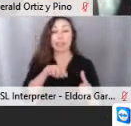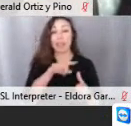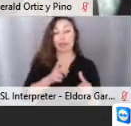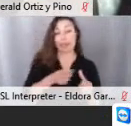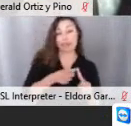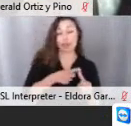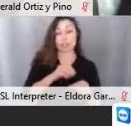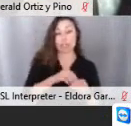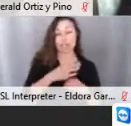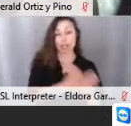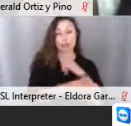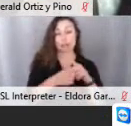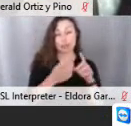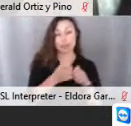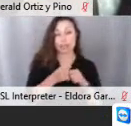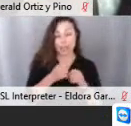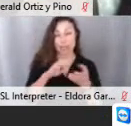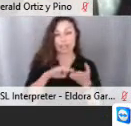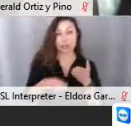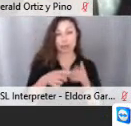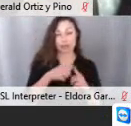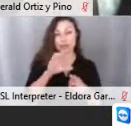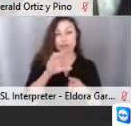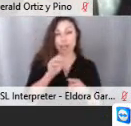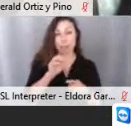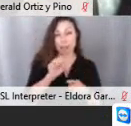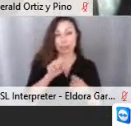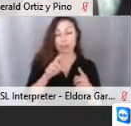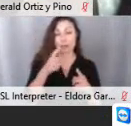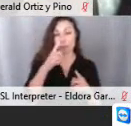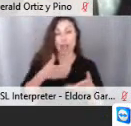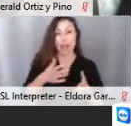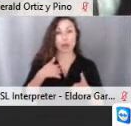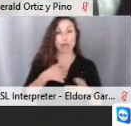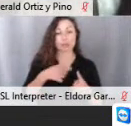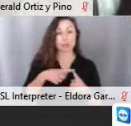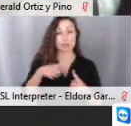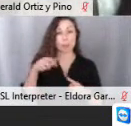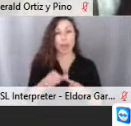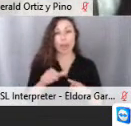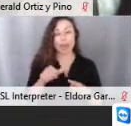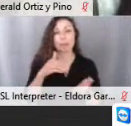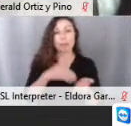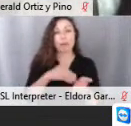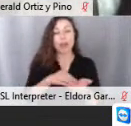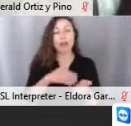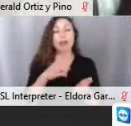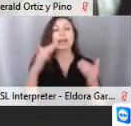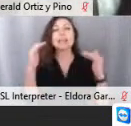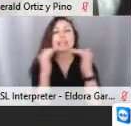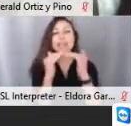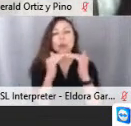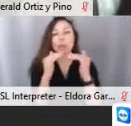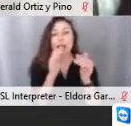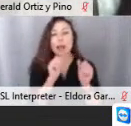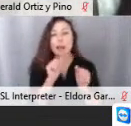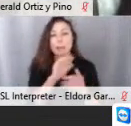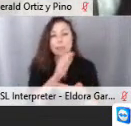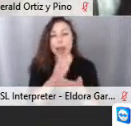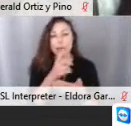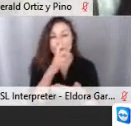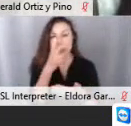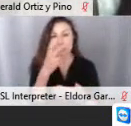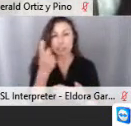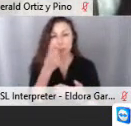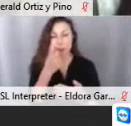get the exemption from CMS to allow us to pay providers an equal amount for seeing somebody